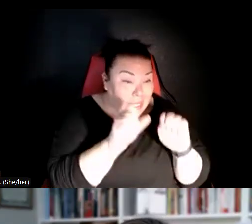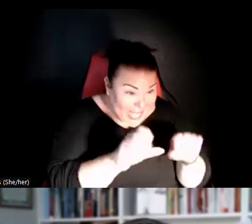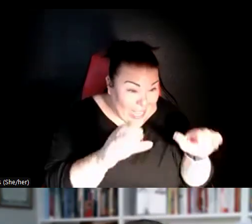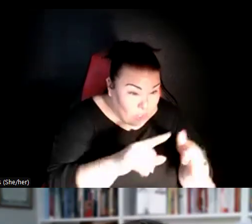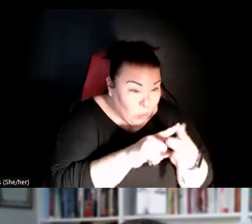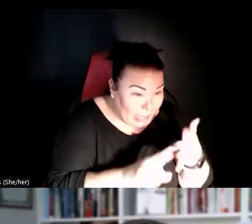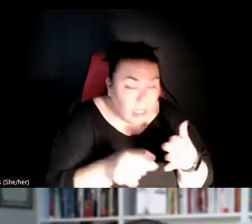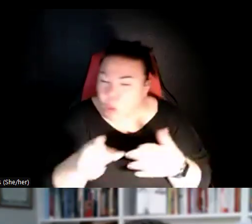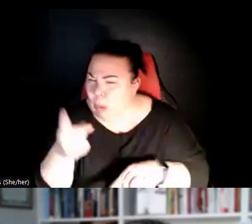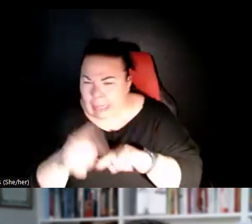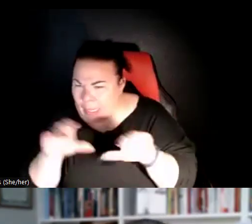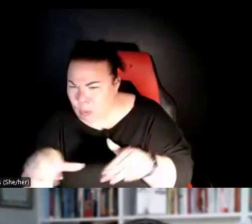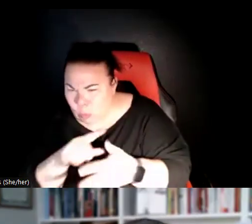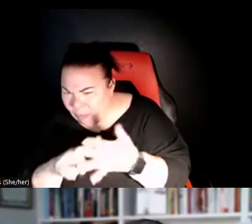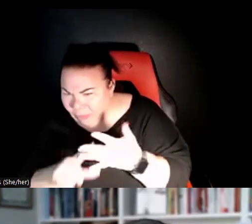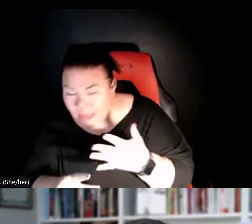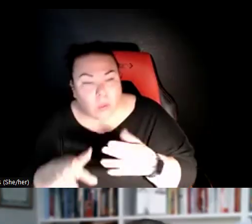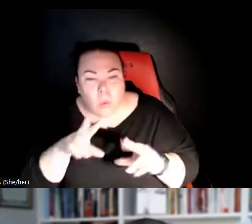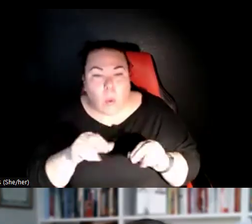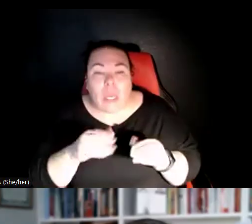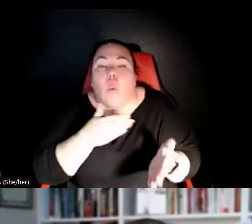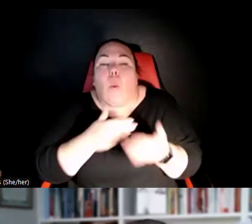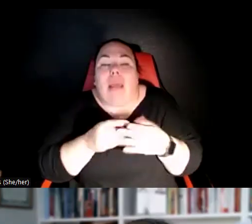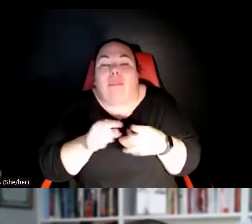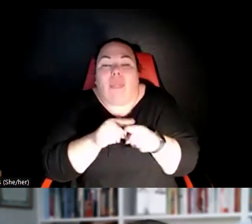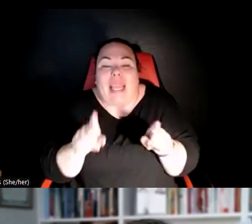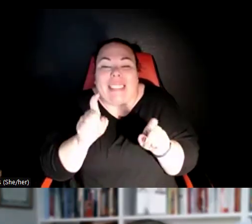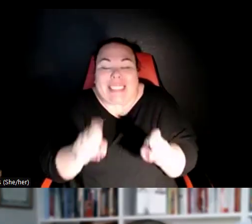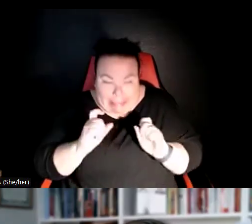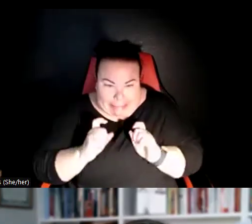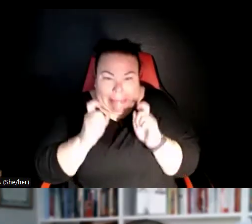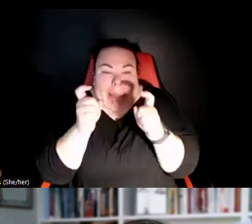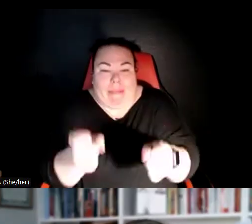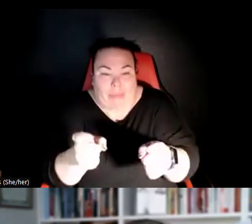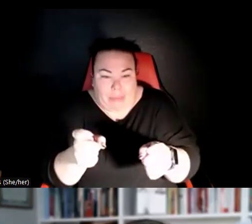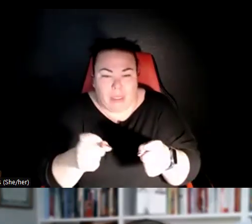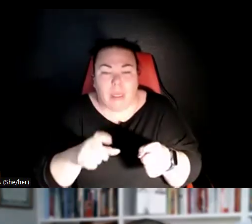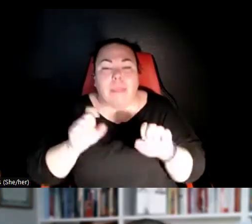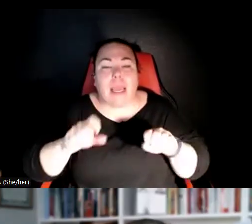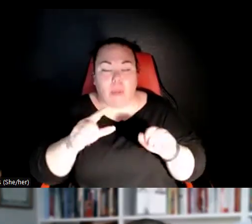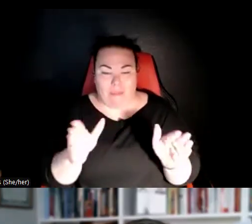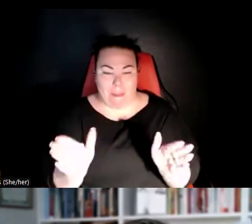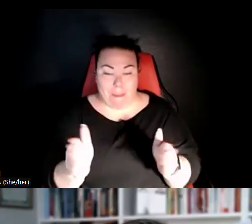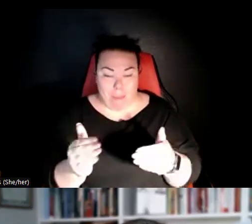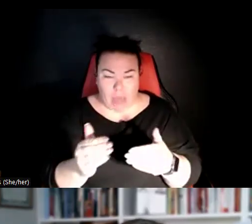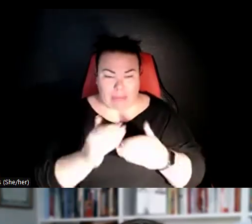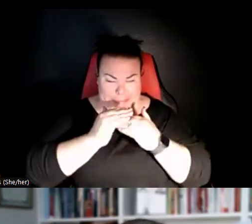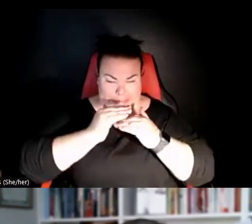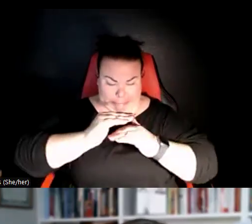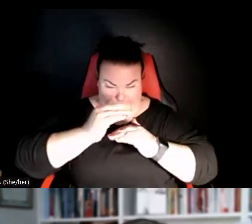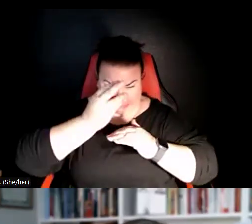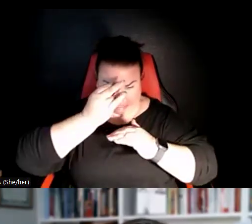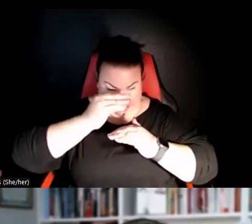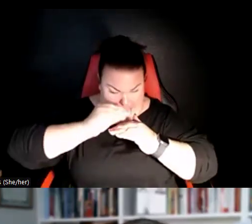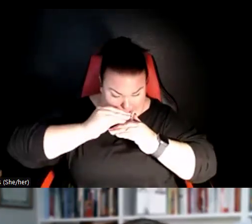And so our teams were Mm-hmm. able to really think outside of the box and create like a little mini city. We create with our partnership, with our